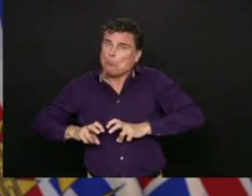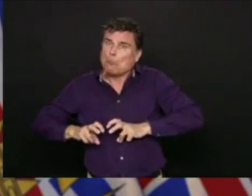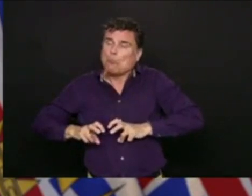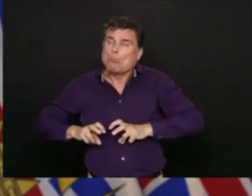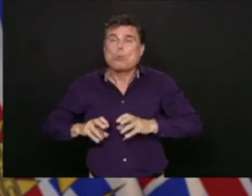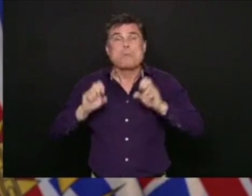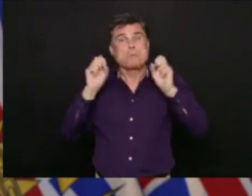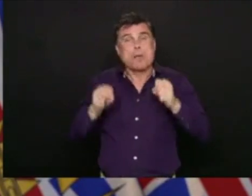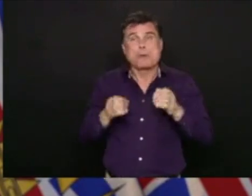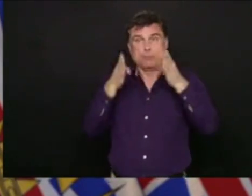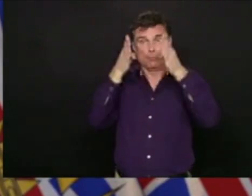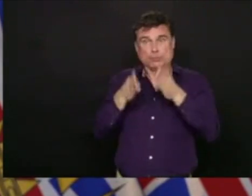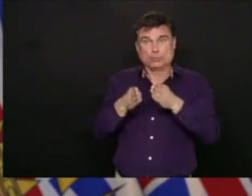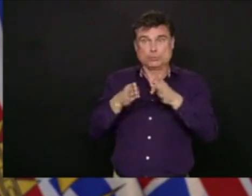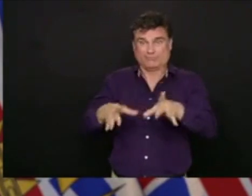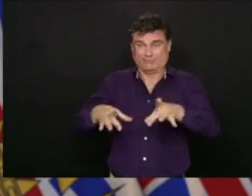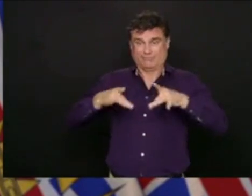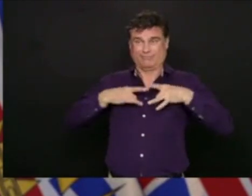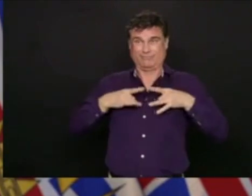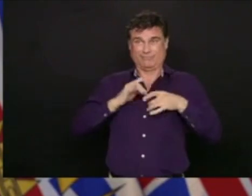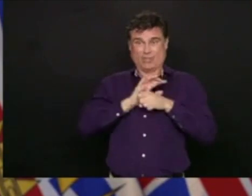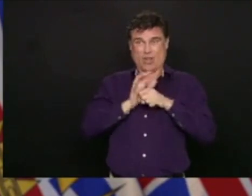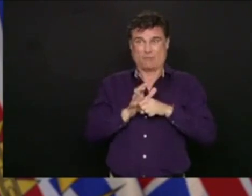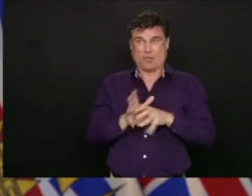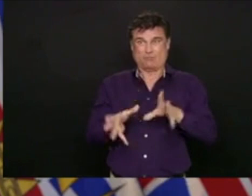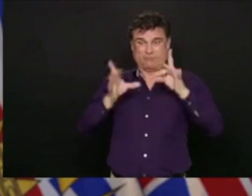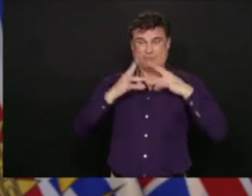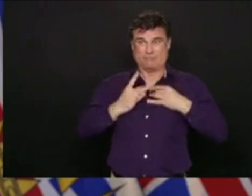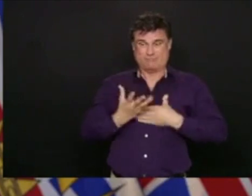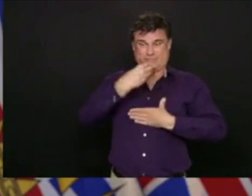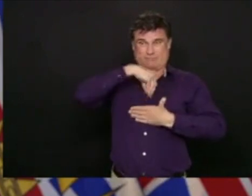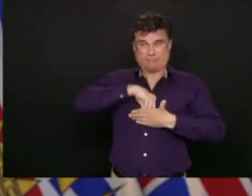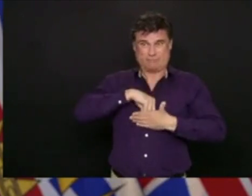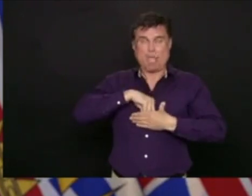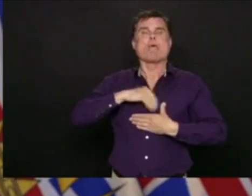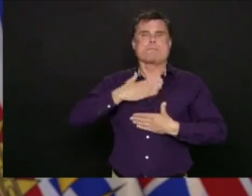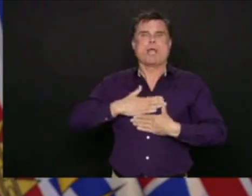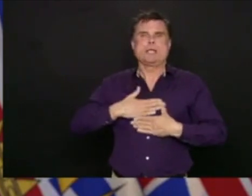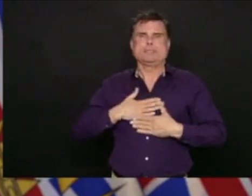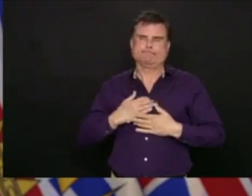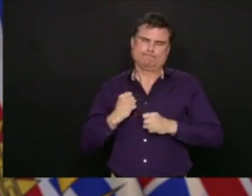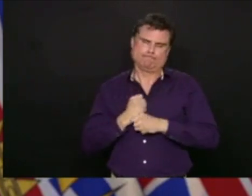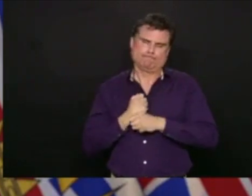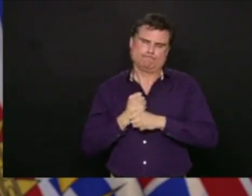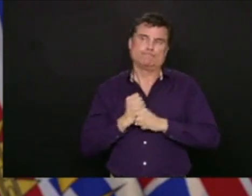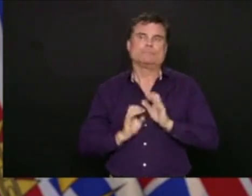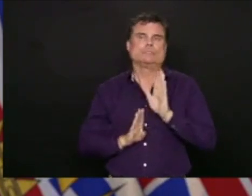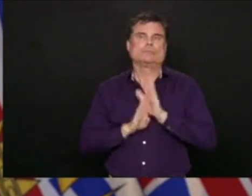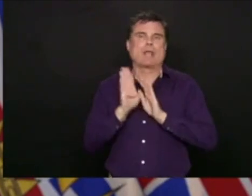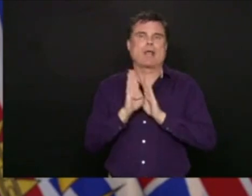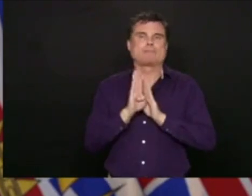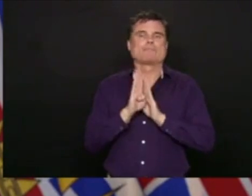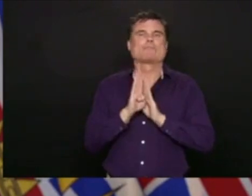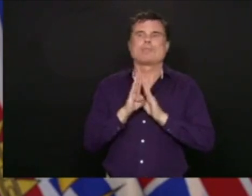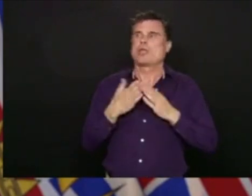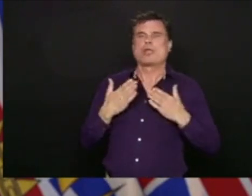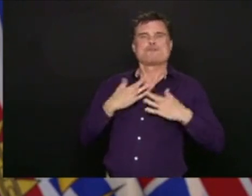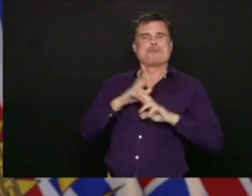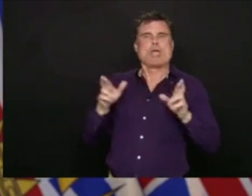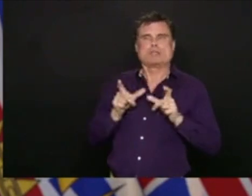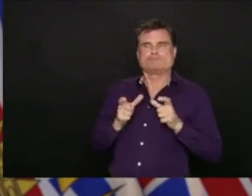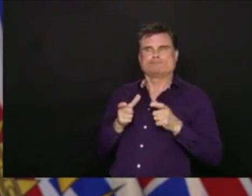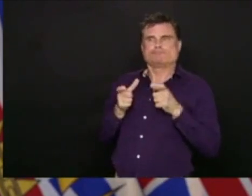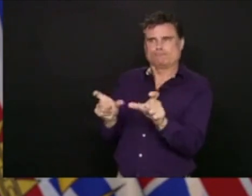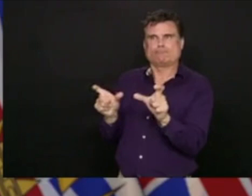So that means your body develops antibodies that protect you from getting reinfected. We have had a few case reports where people